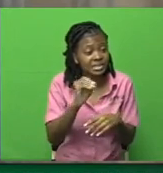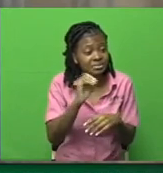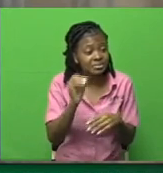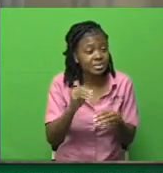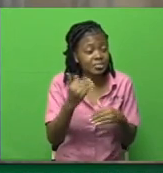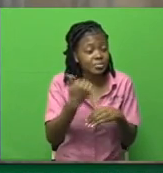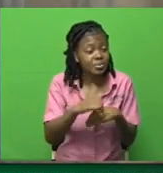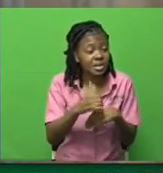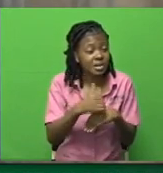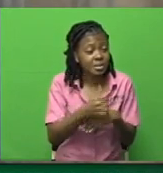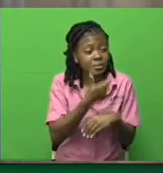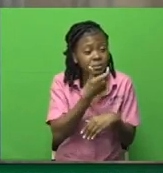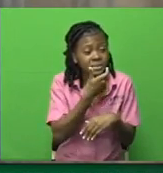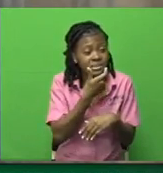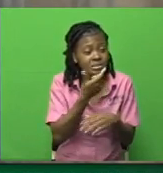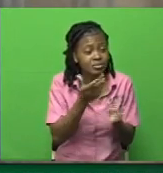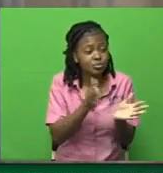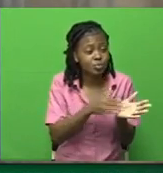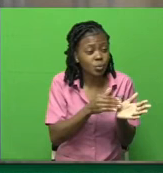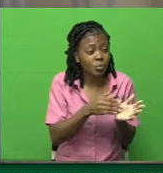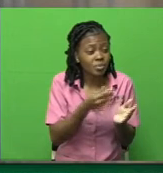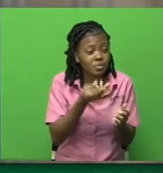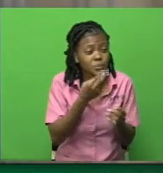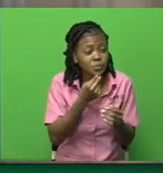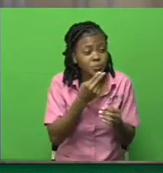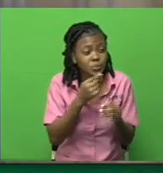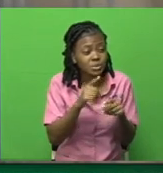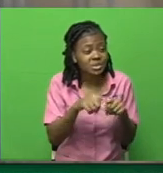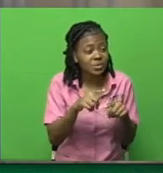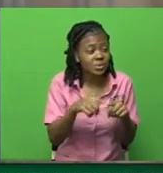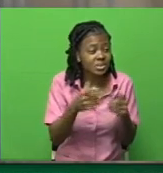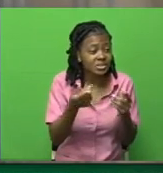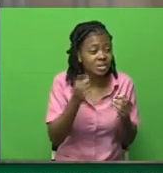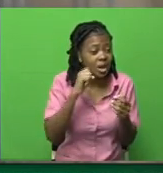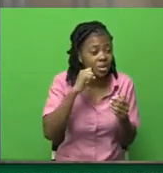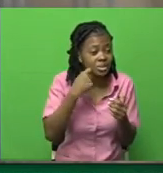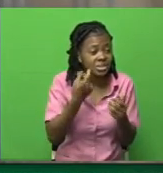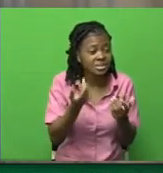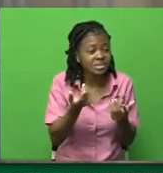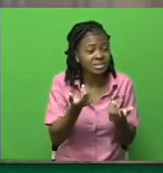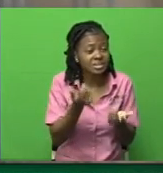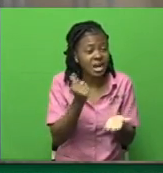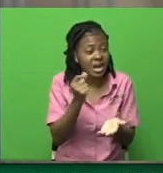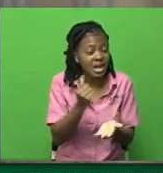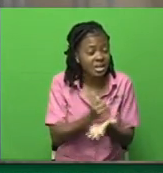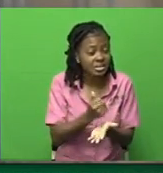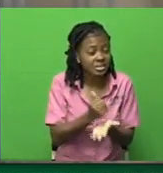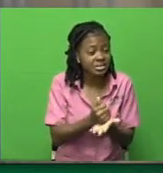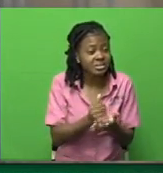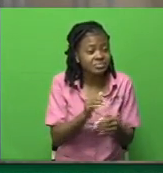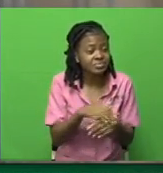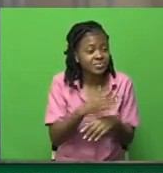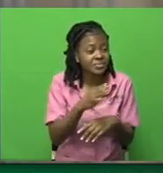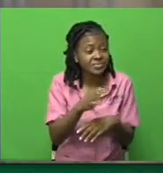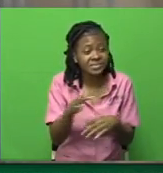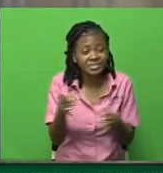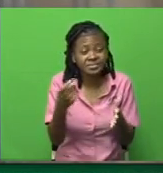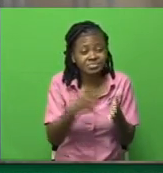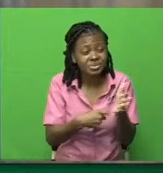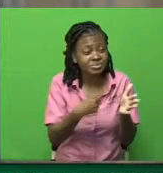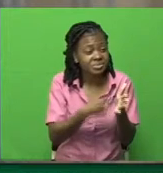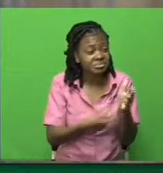biscuits soap salt onion garlic macaroni all increased in price over the last seven years